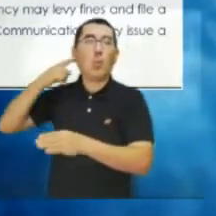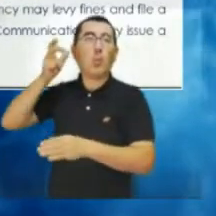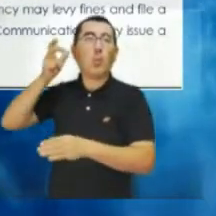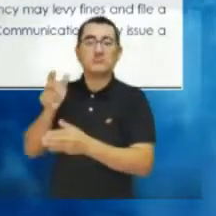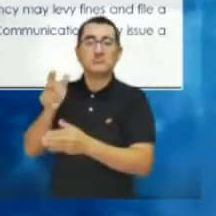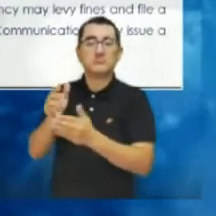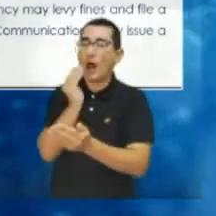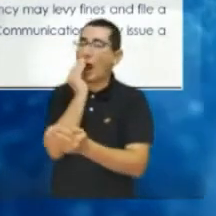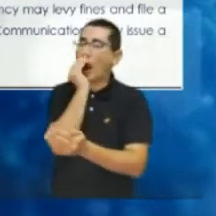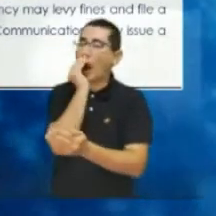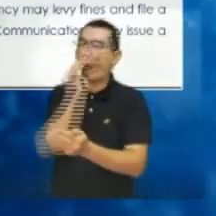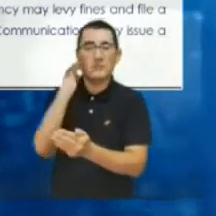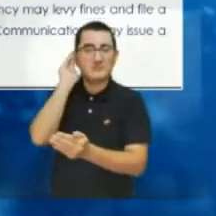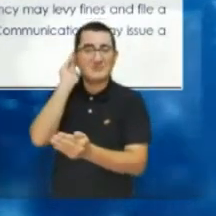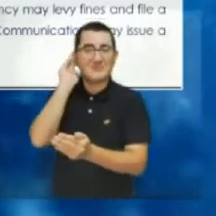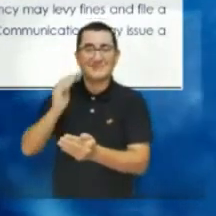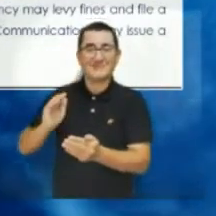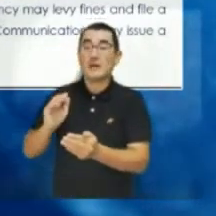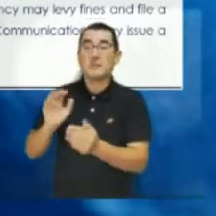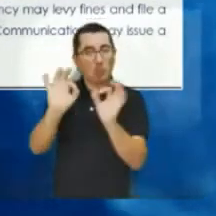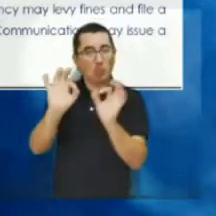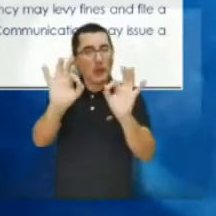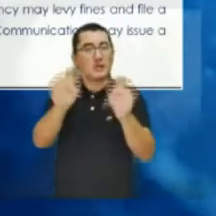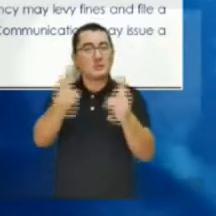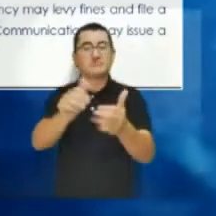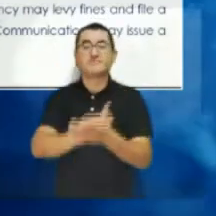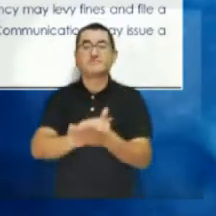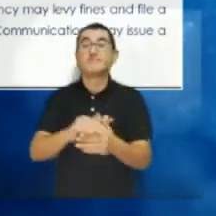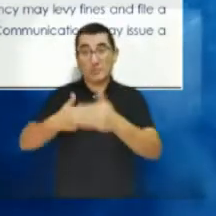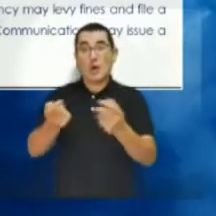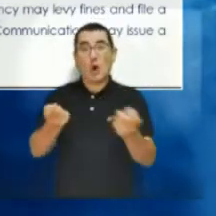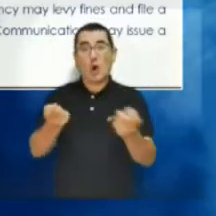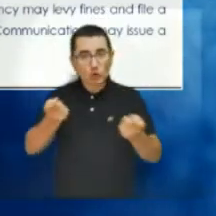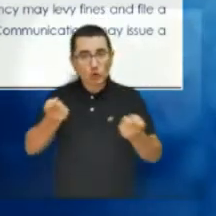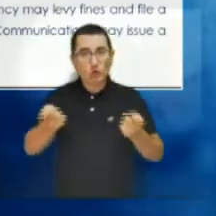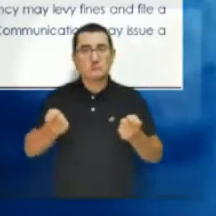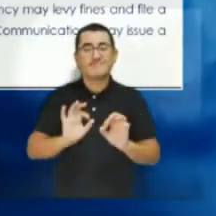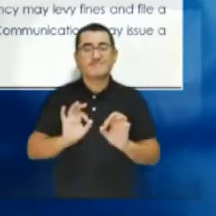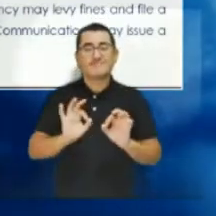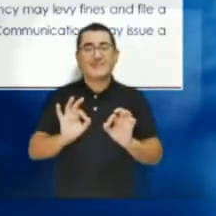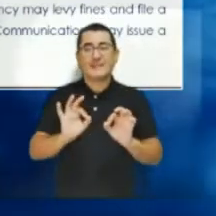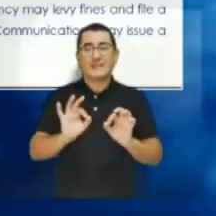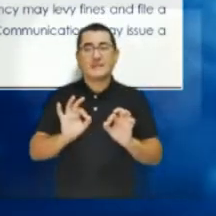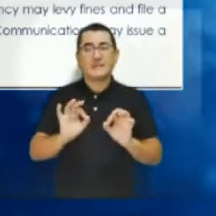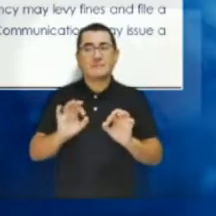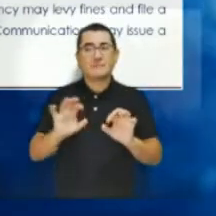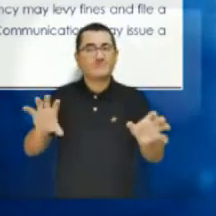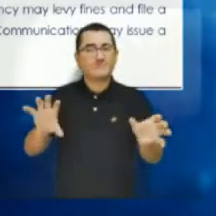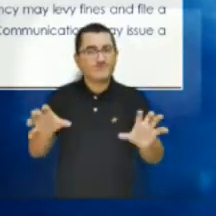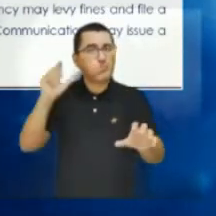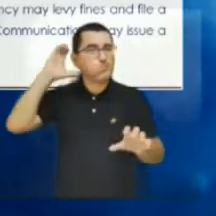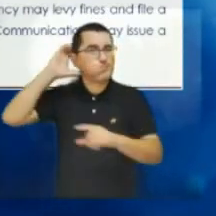a control a posteriori based on a EU directive, which is the RED directive.